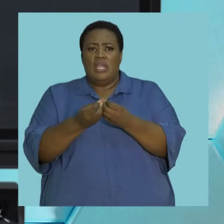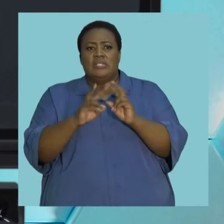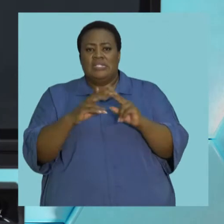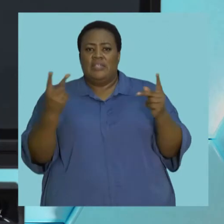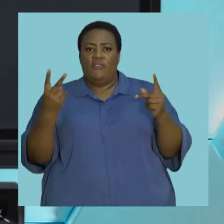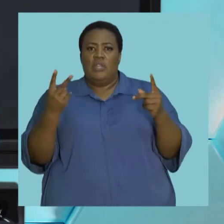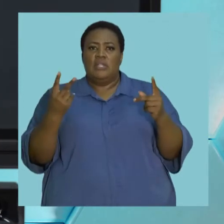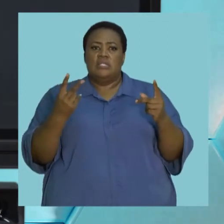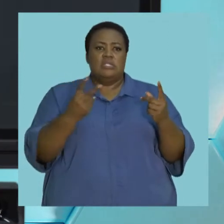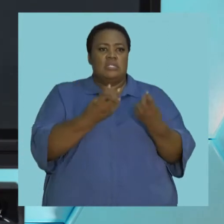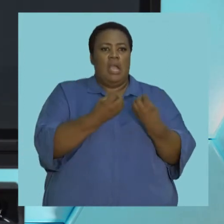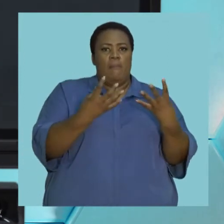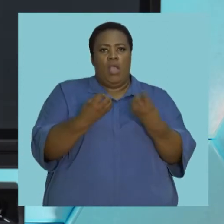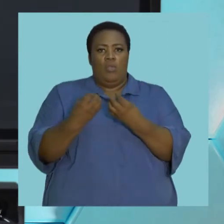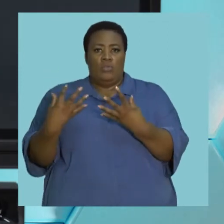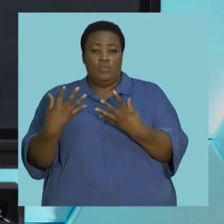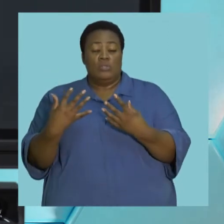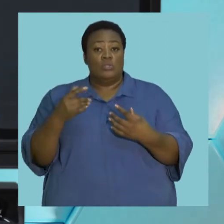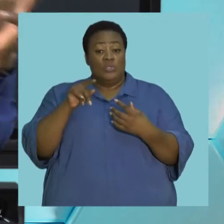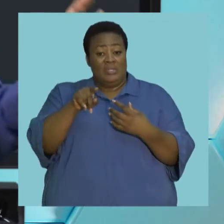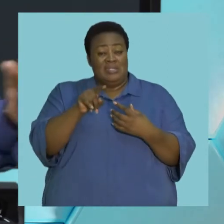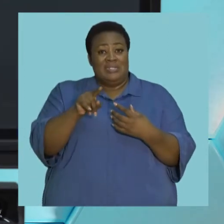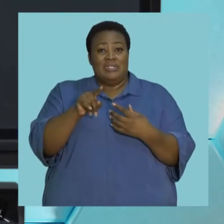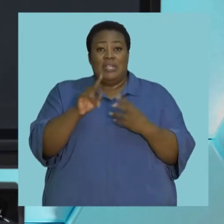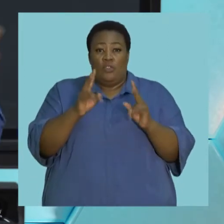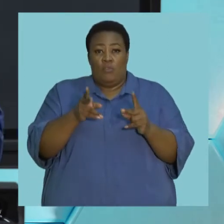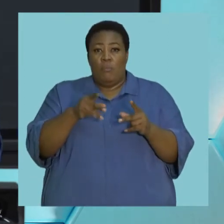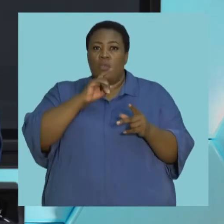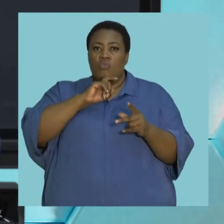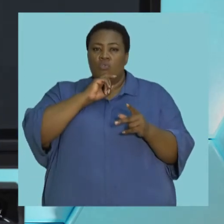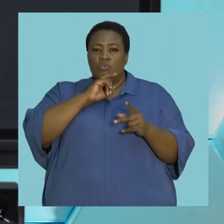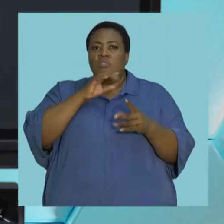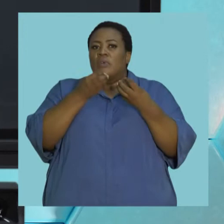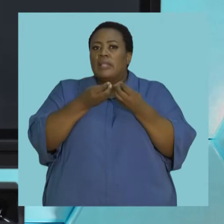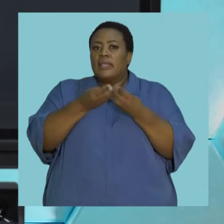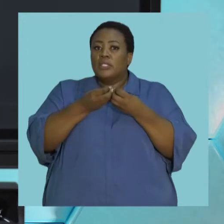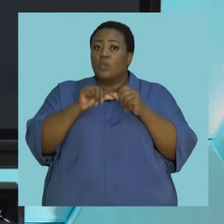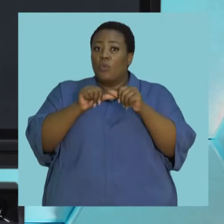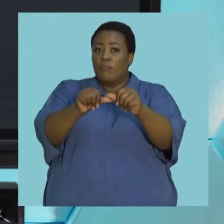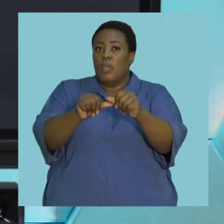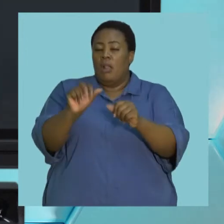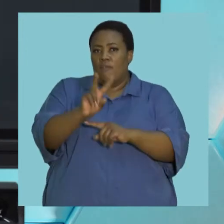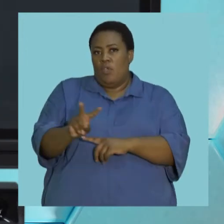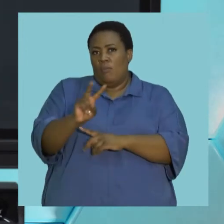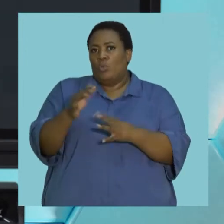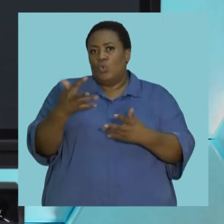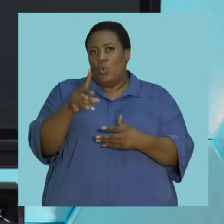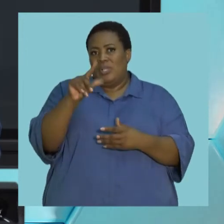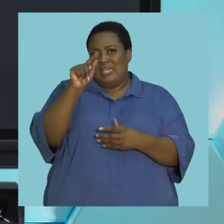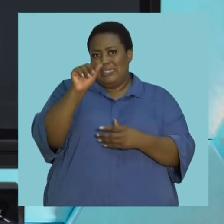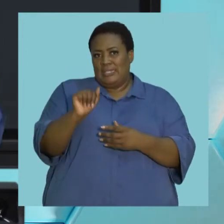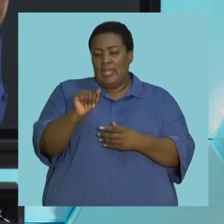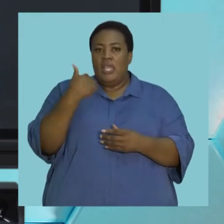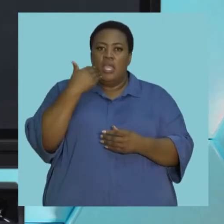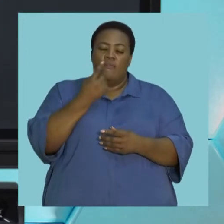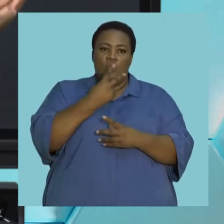to each other. So pie charts often are used for discontinuous variables or data. By that I mean, if